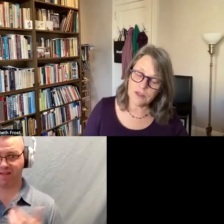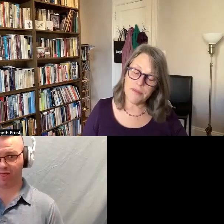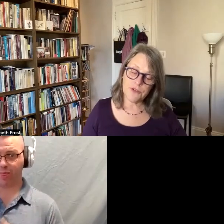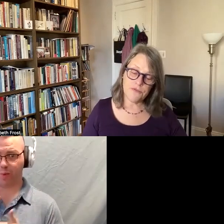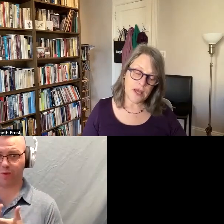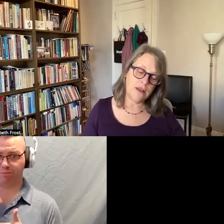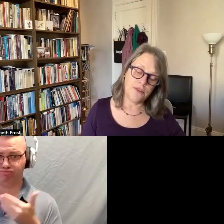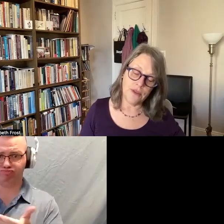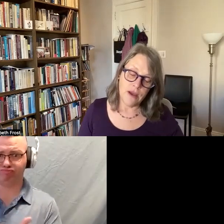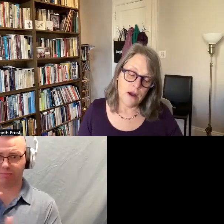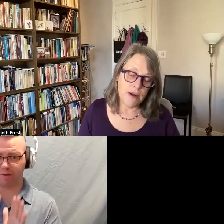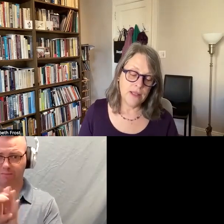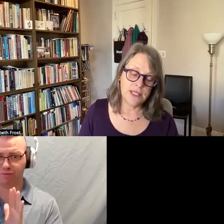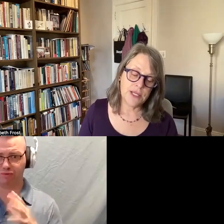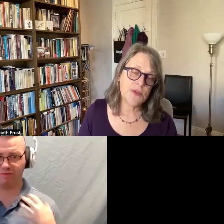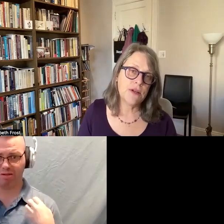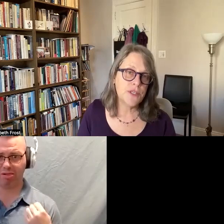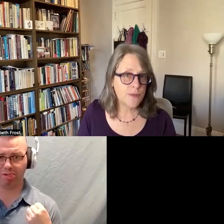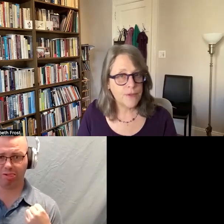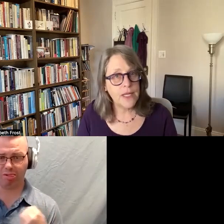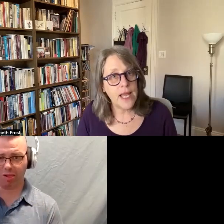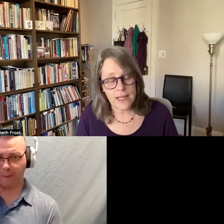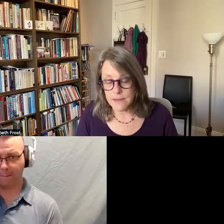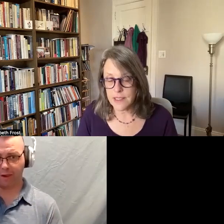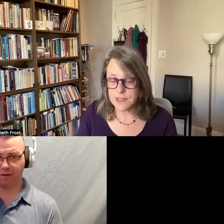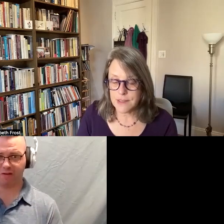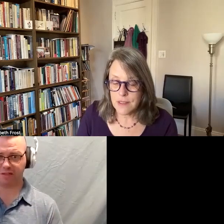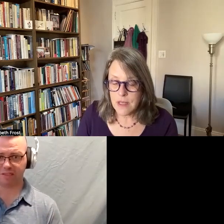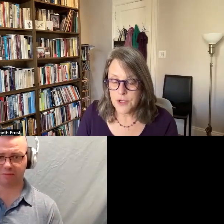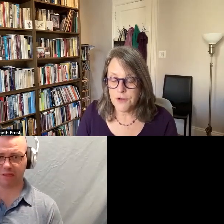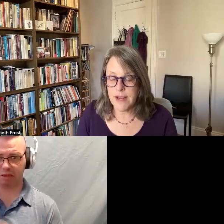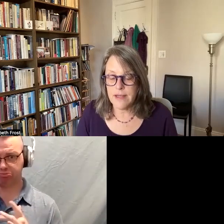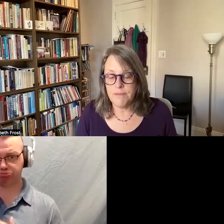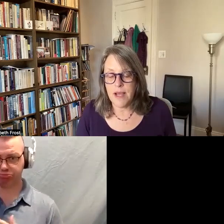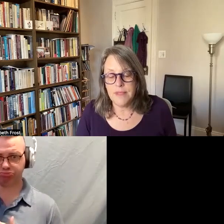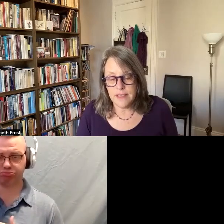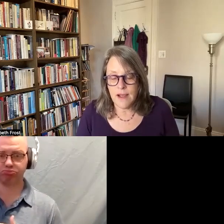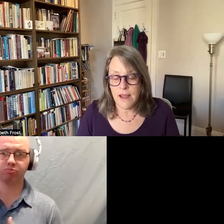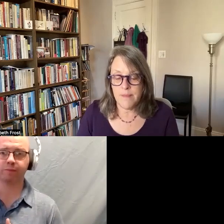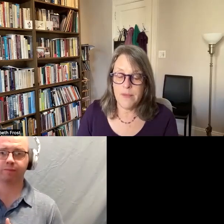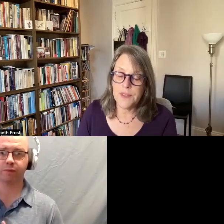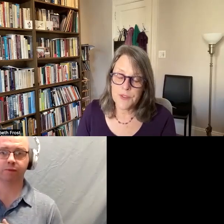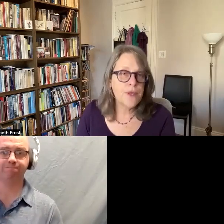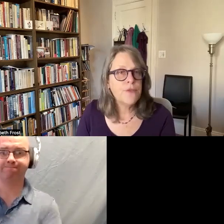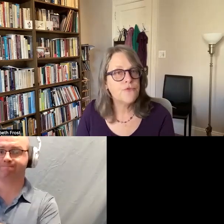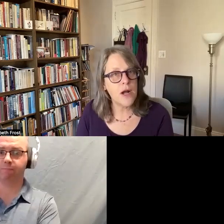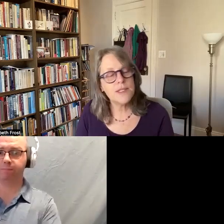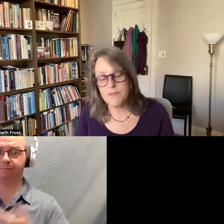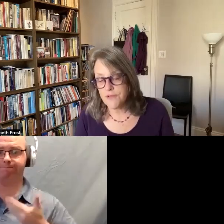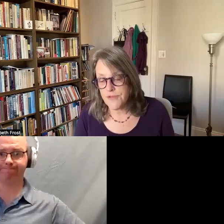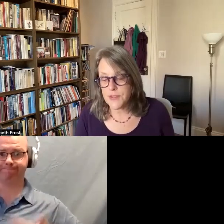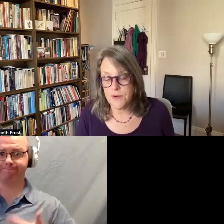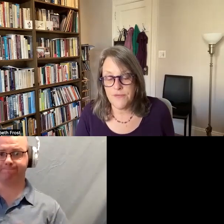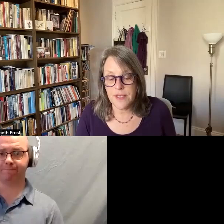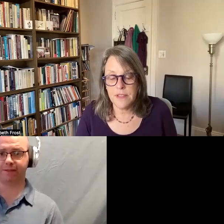is called A Picture of Health, A Politics of Disability and Illness, curated by me. I am Elizabeth